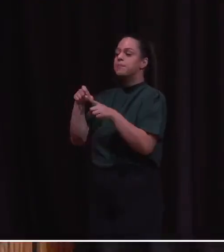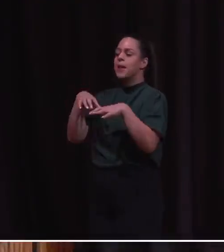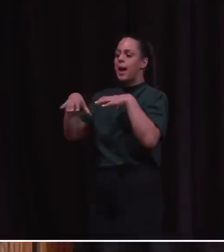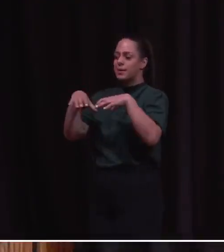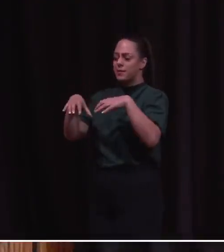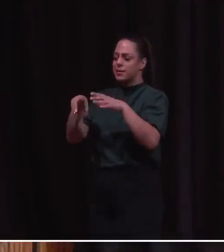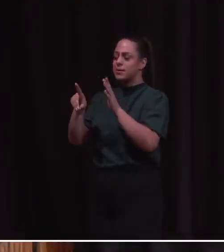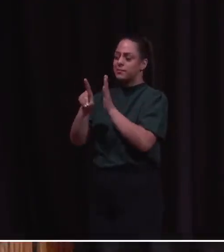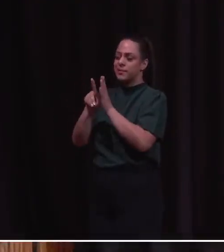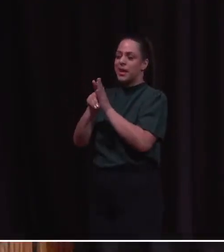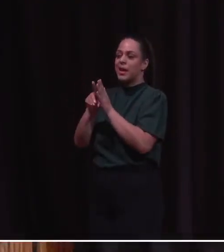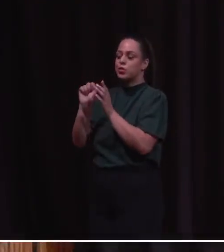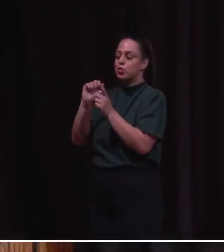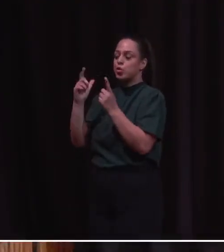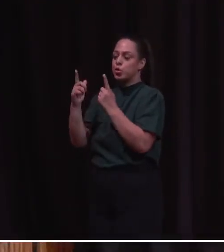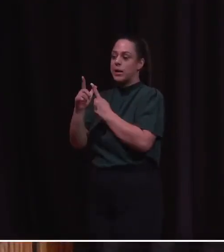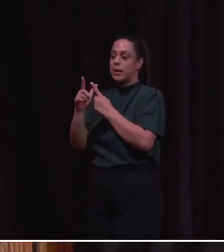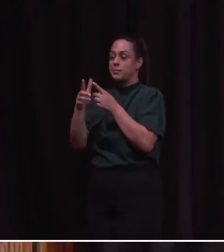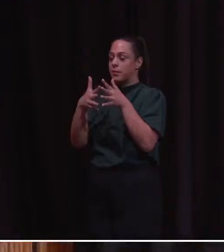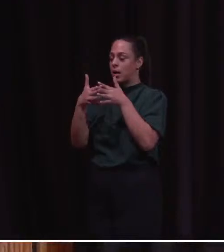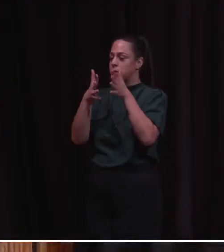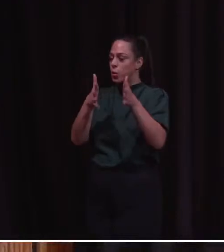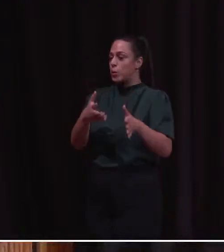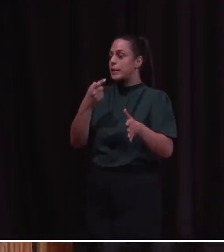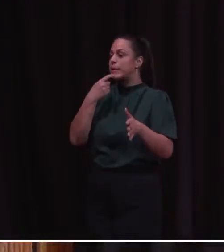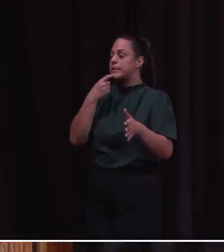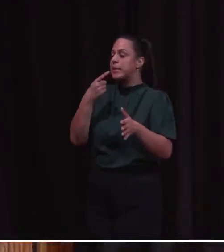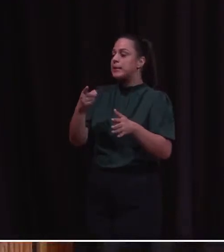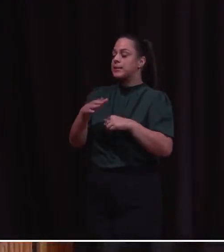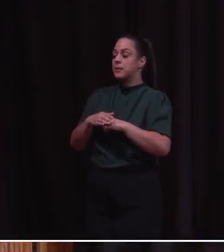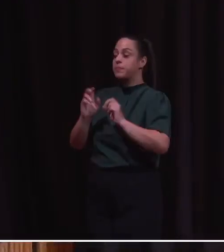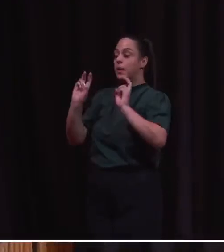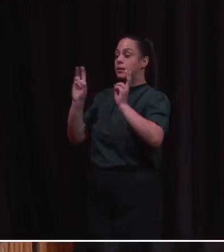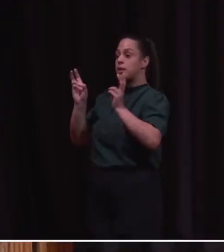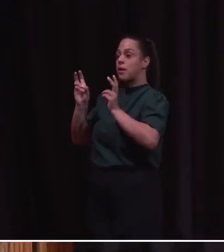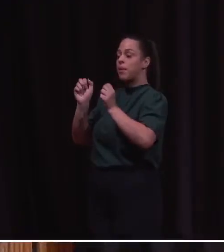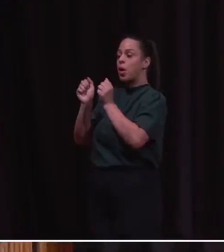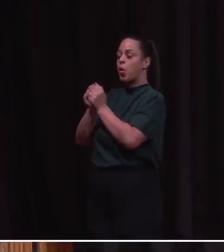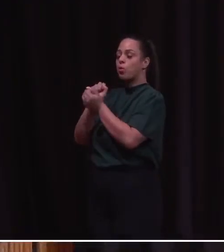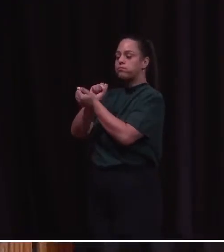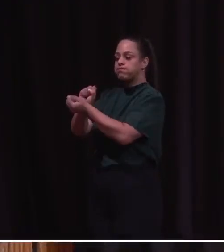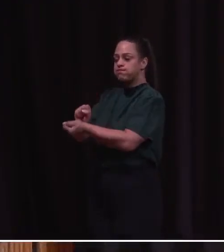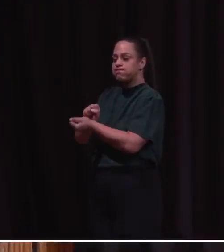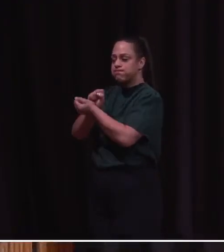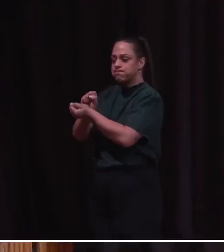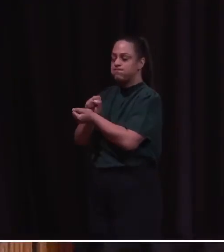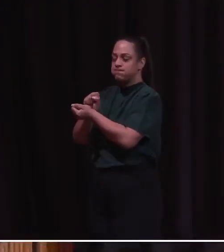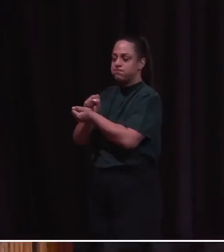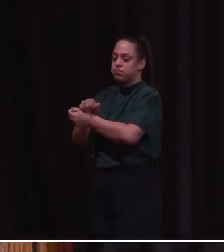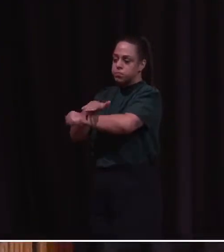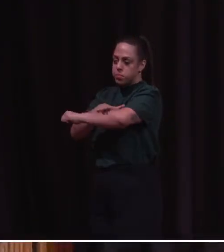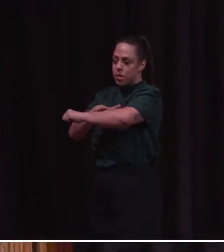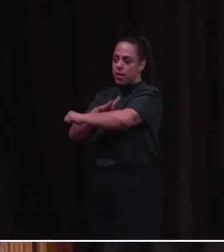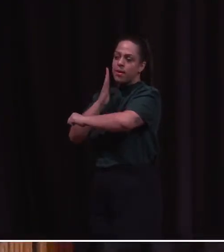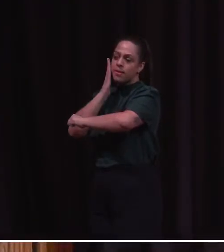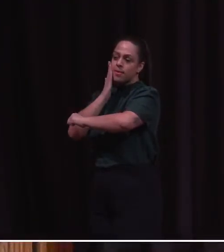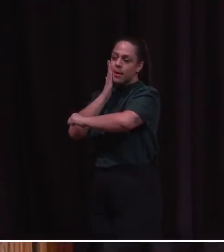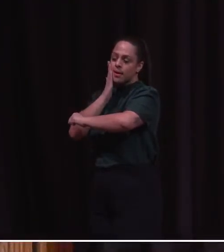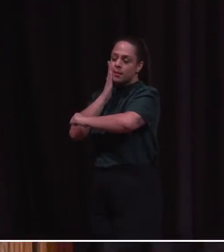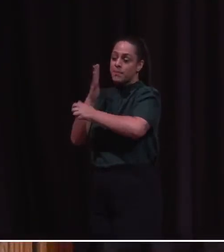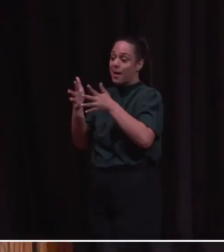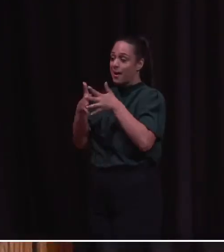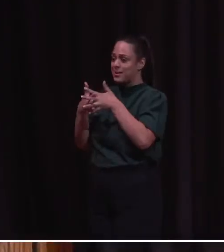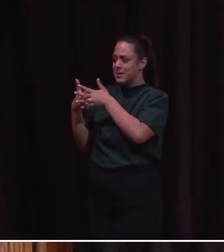the context of Black enslavement in the USA, and I quote, "The greatest evil of American slavery was